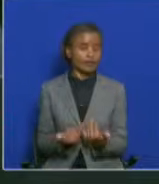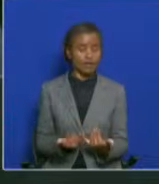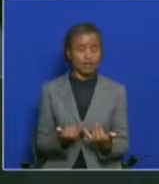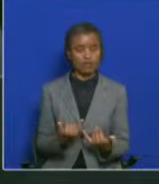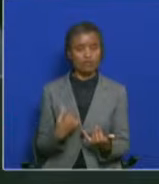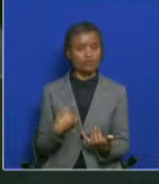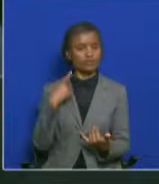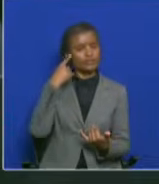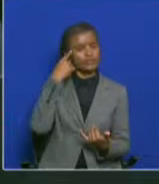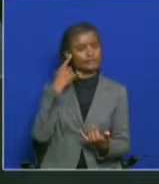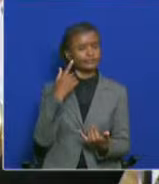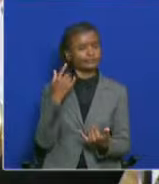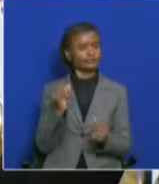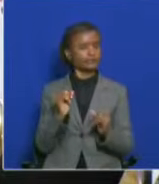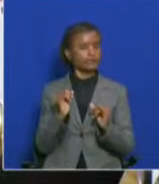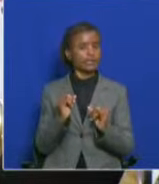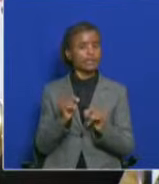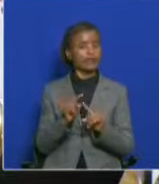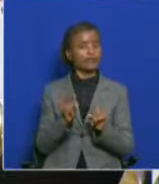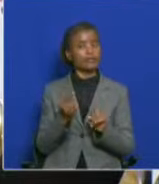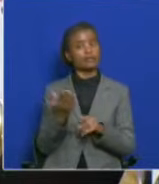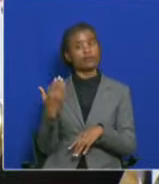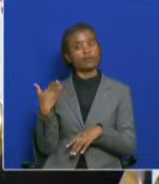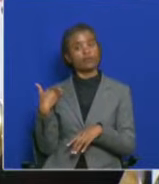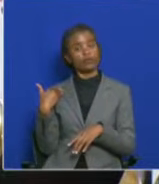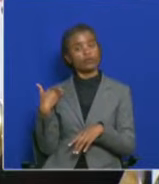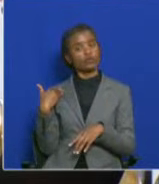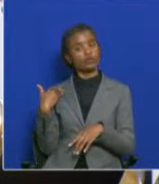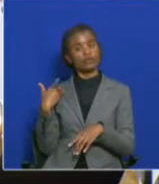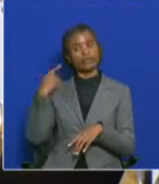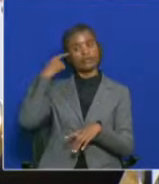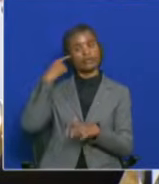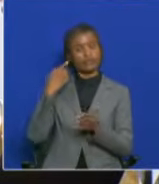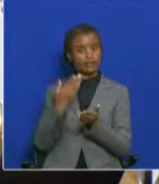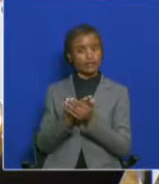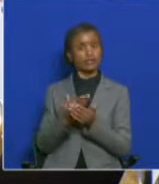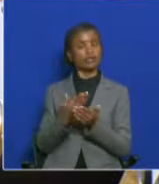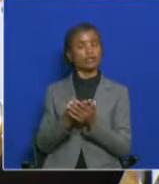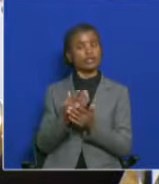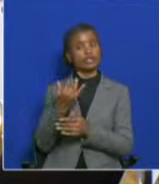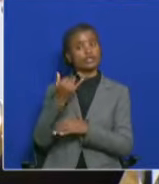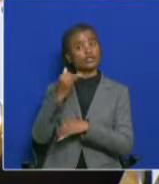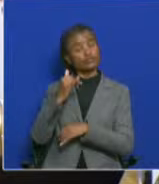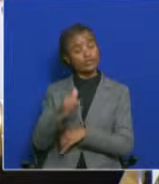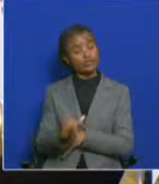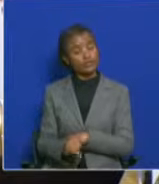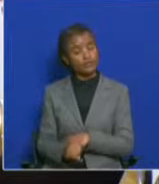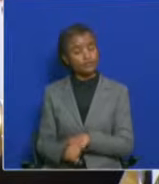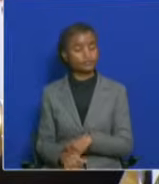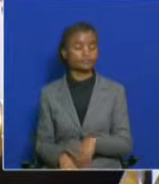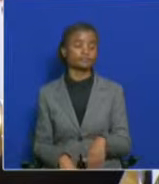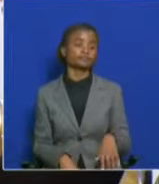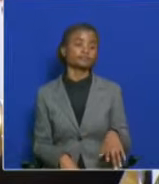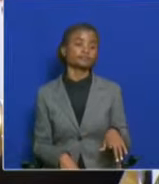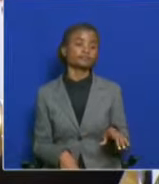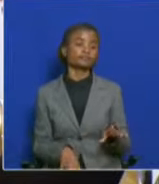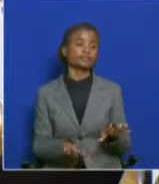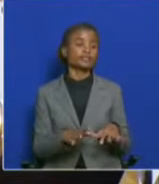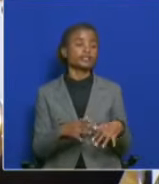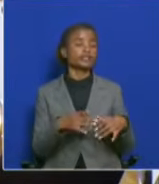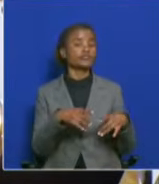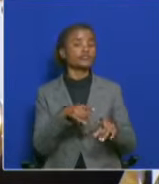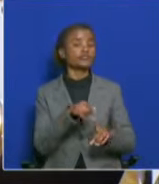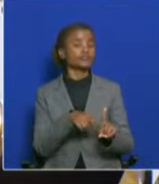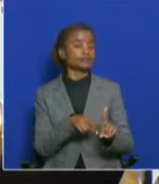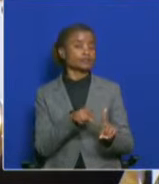not thinking of following up on. So, Chair, the only reason it's redacted is for the public. It shouldn't